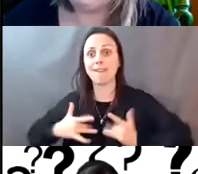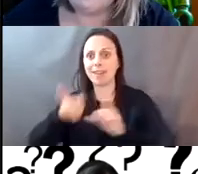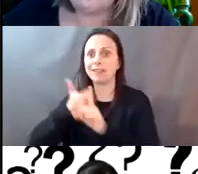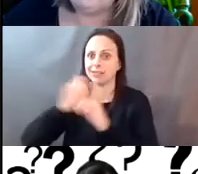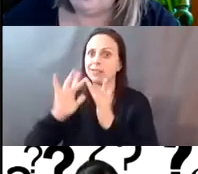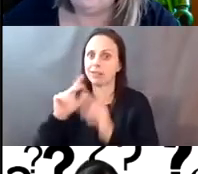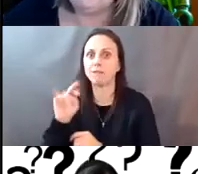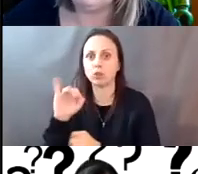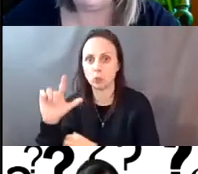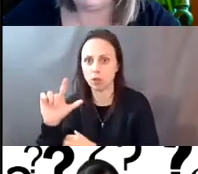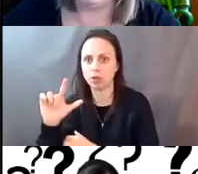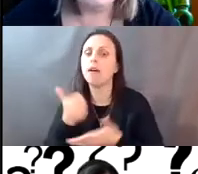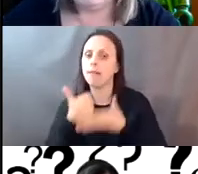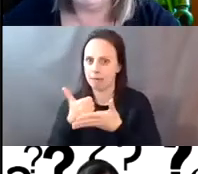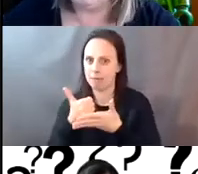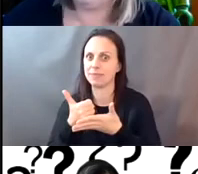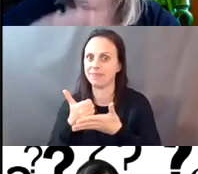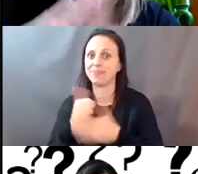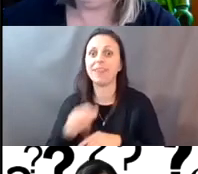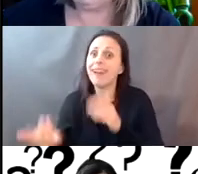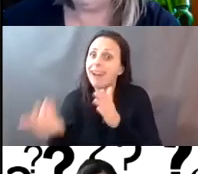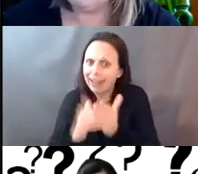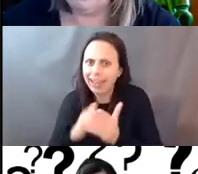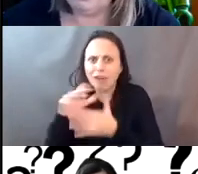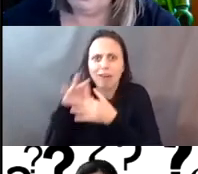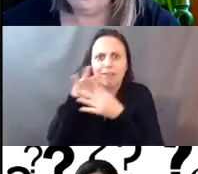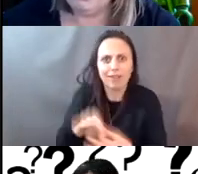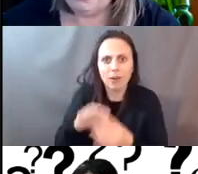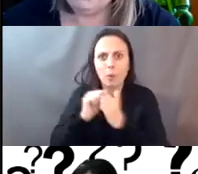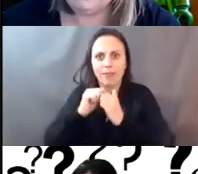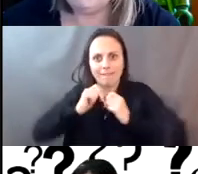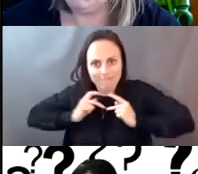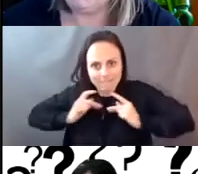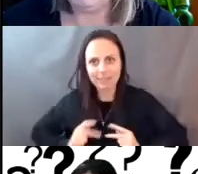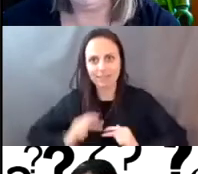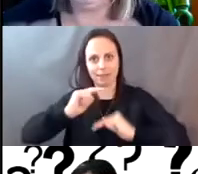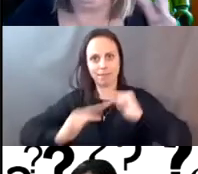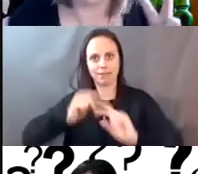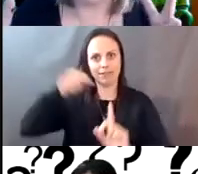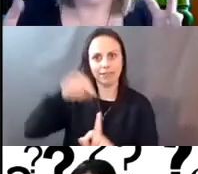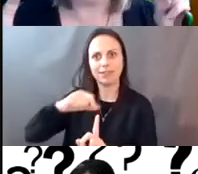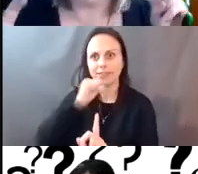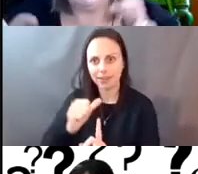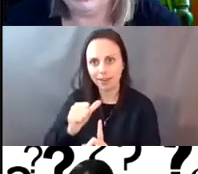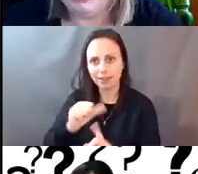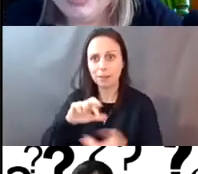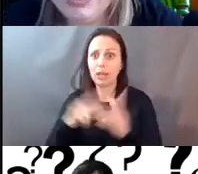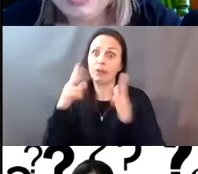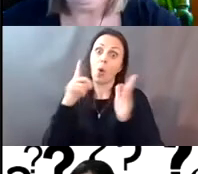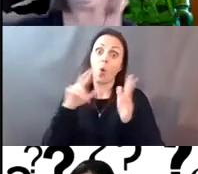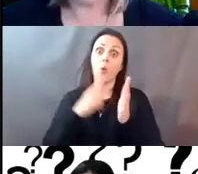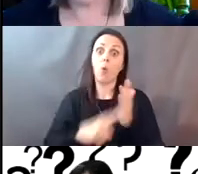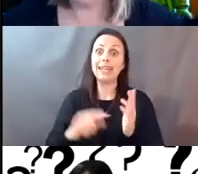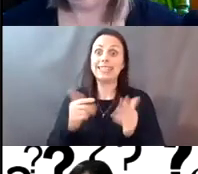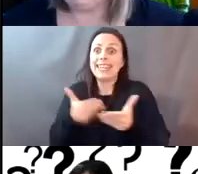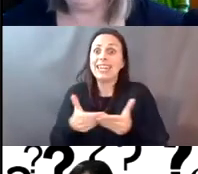and that really helps because, again, then it's also not grounded in a physical place, right? So what's near me could